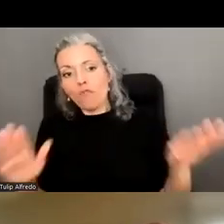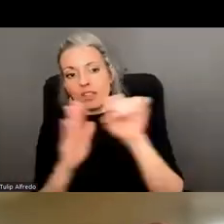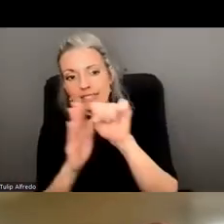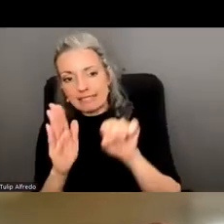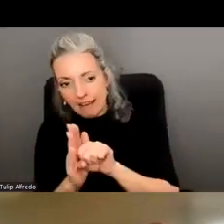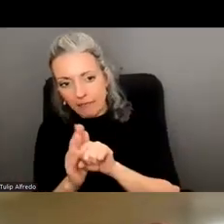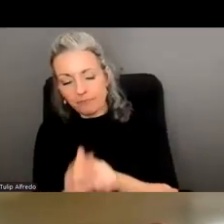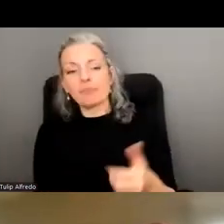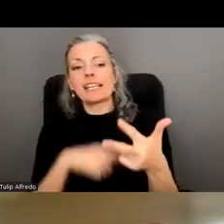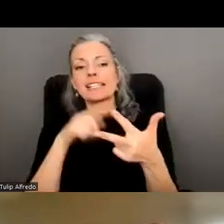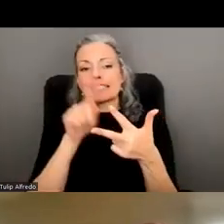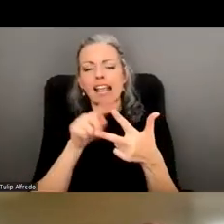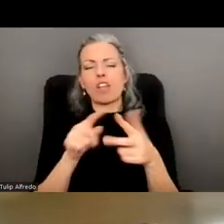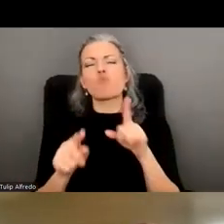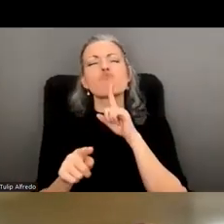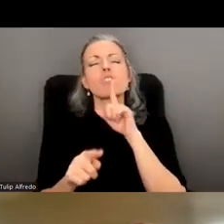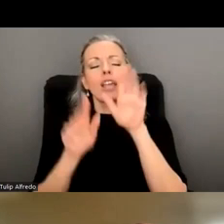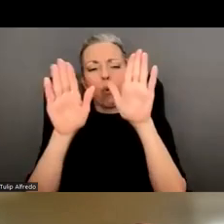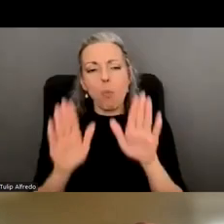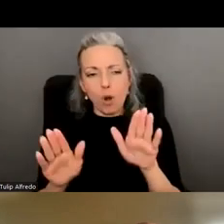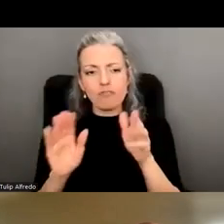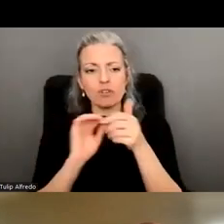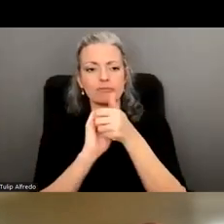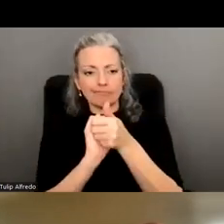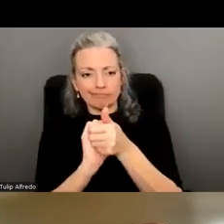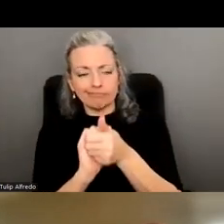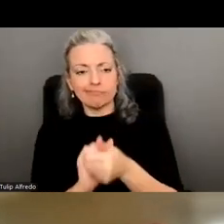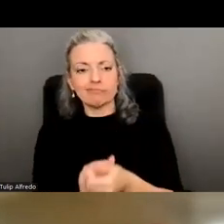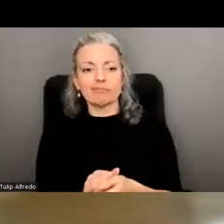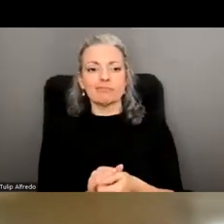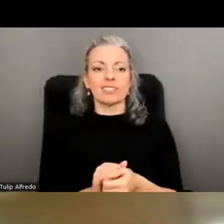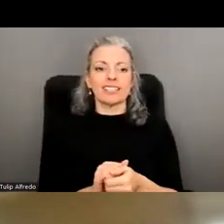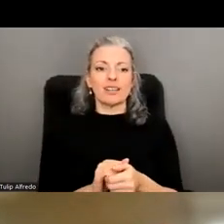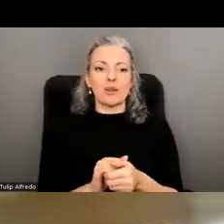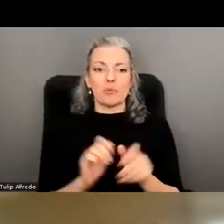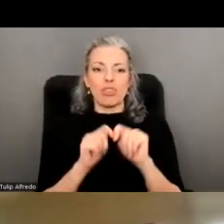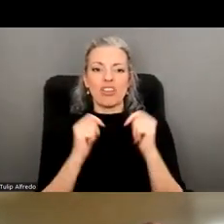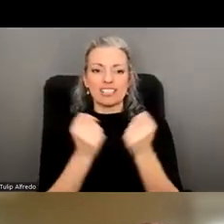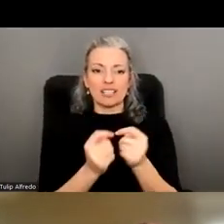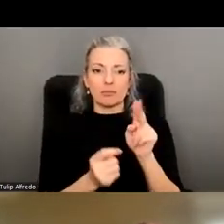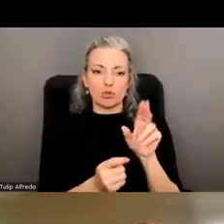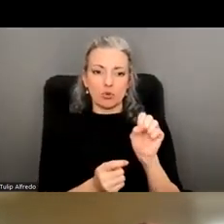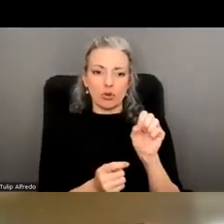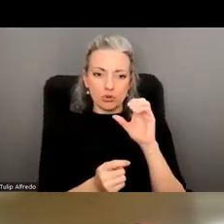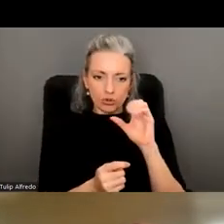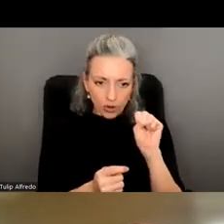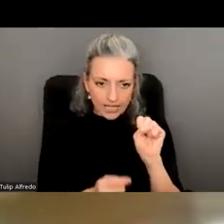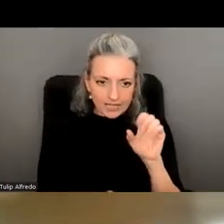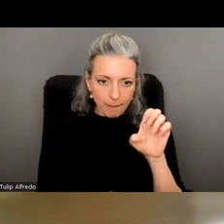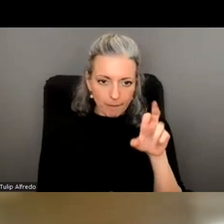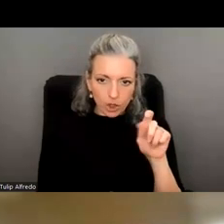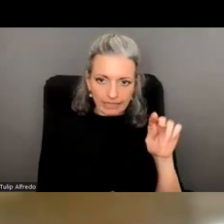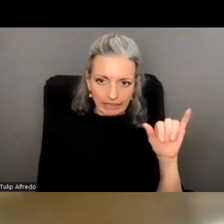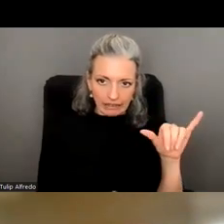fabulous collaboration of our Citrus team with UC Berkeley, UC SF, and Open House, who are just